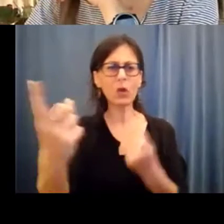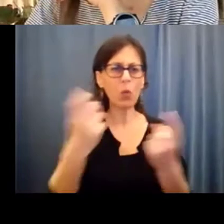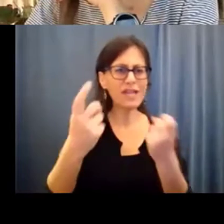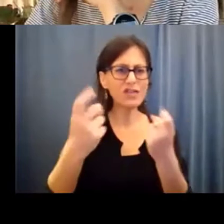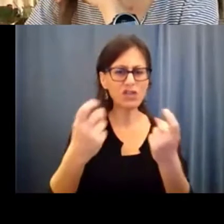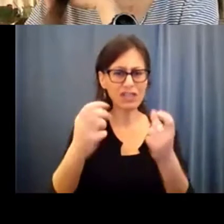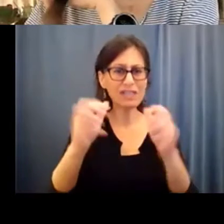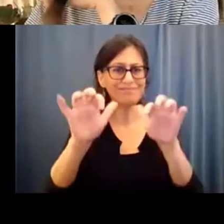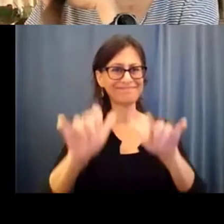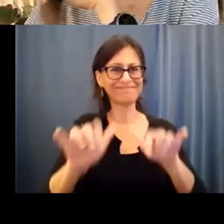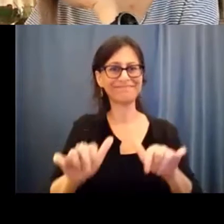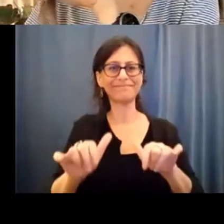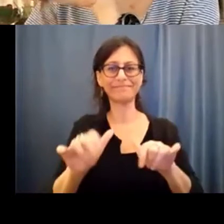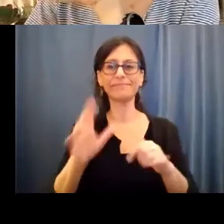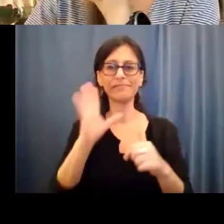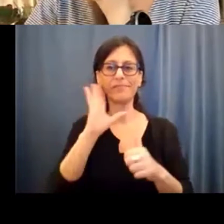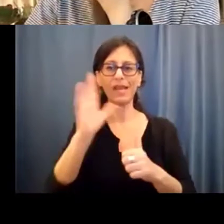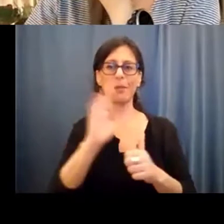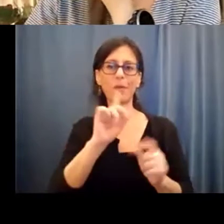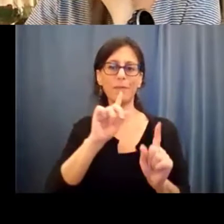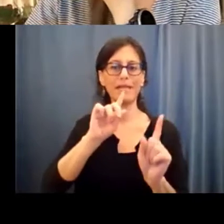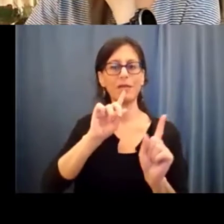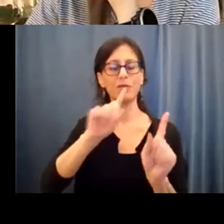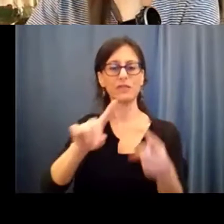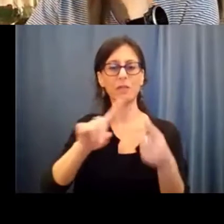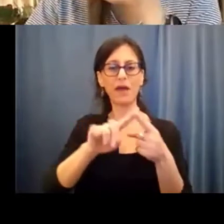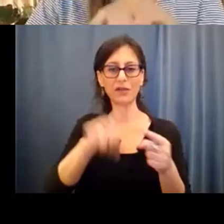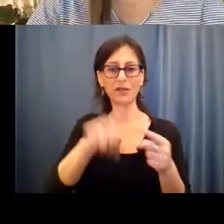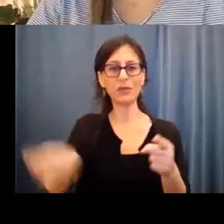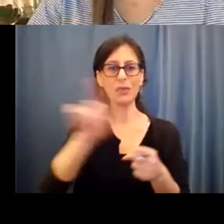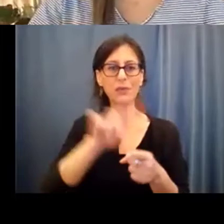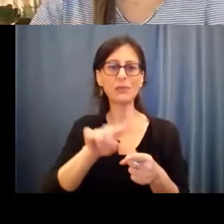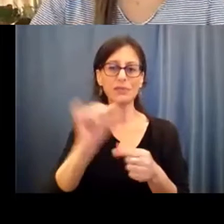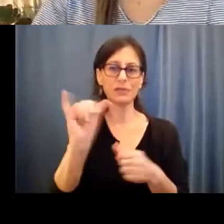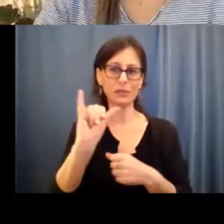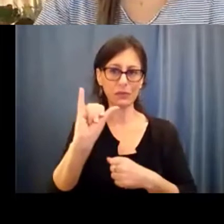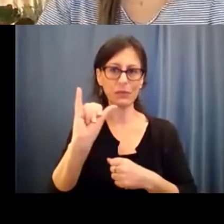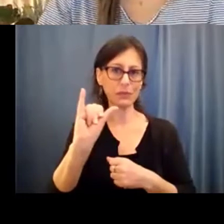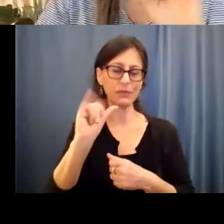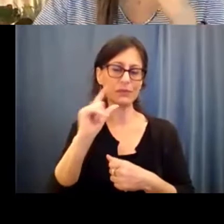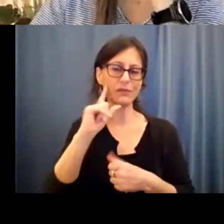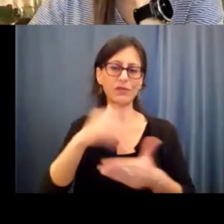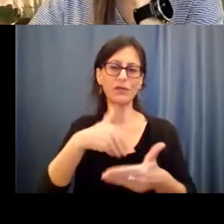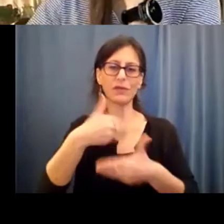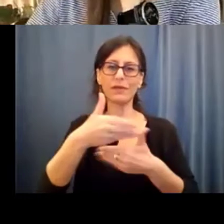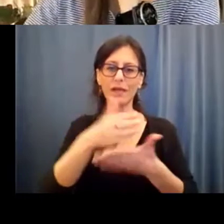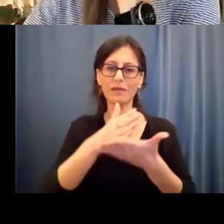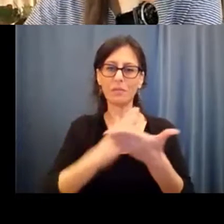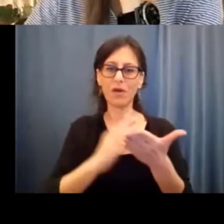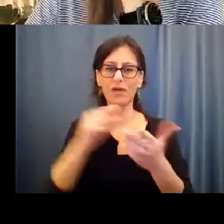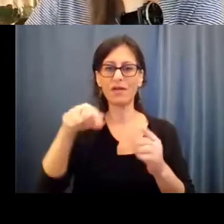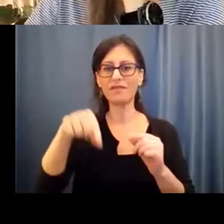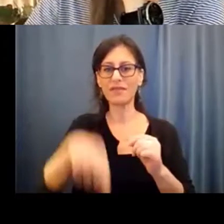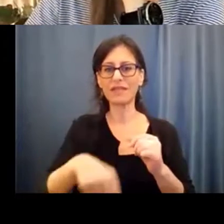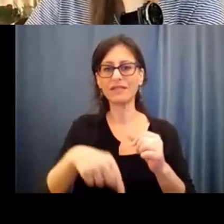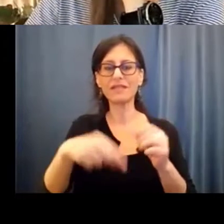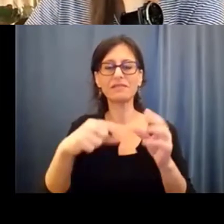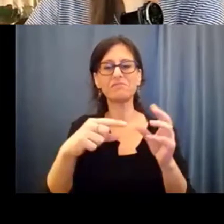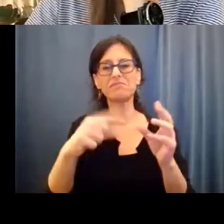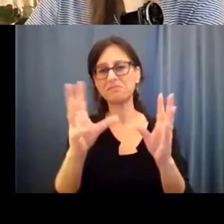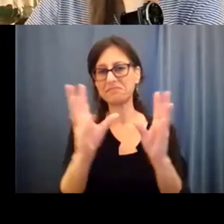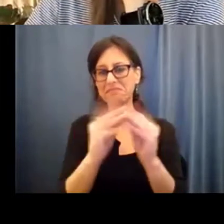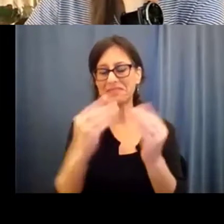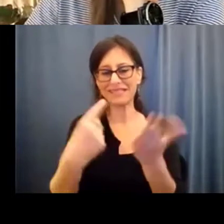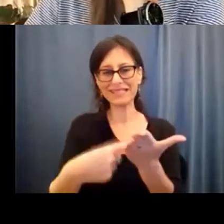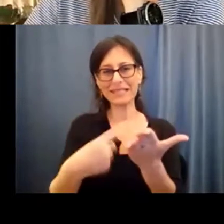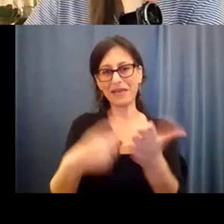panelists, because we're going to get to that and answer that as we, you know, move into the next portion of